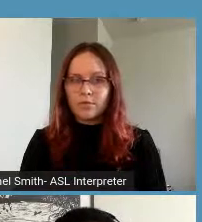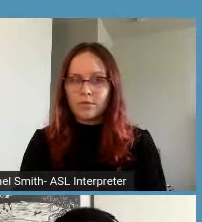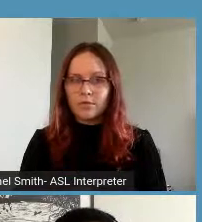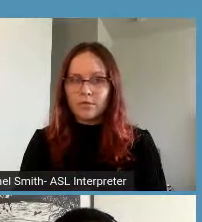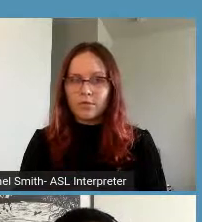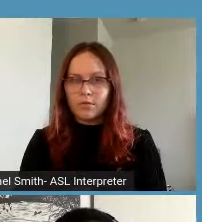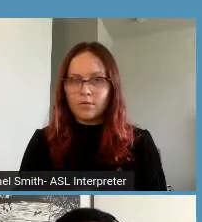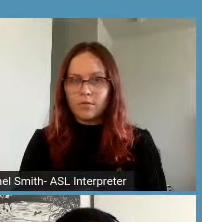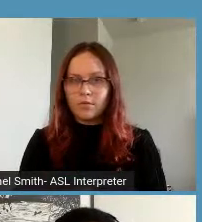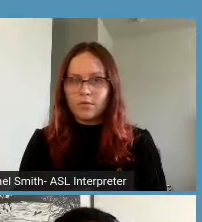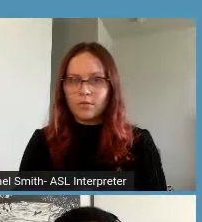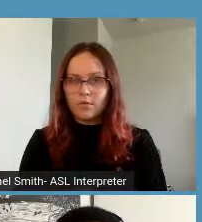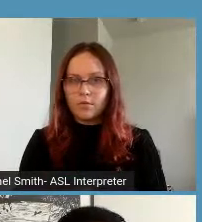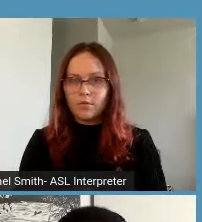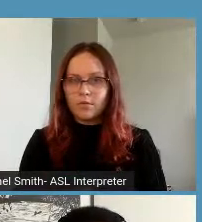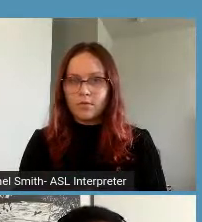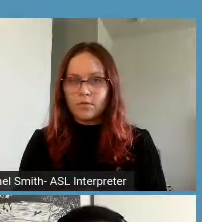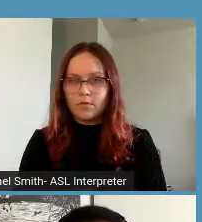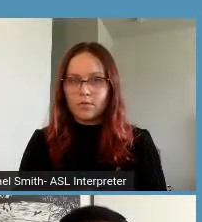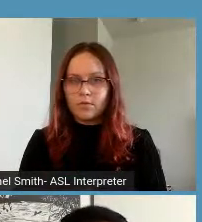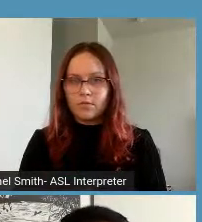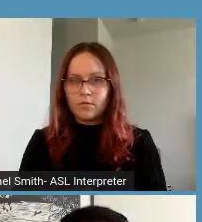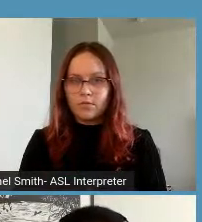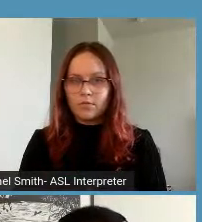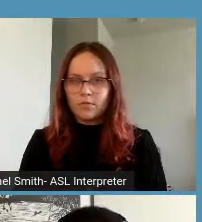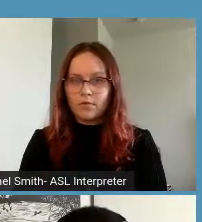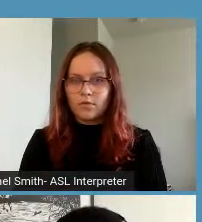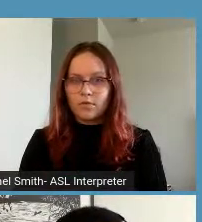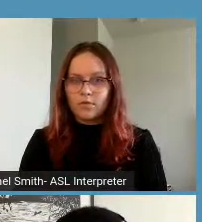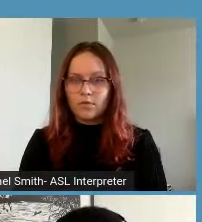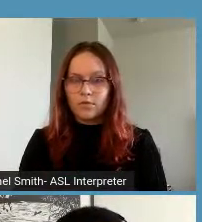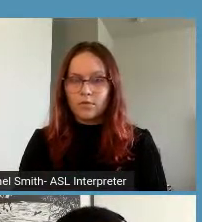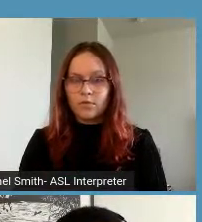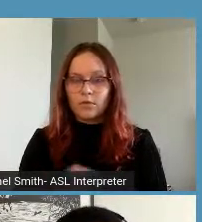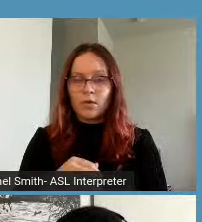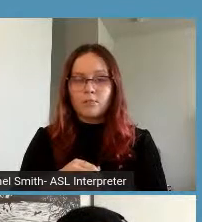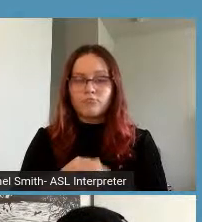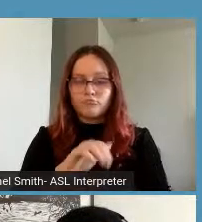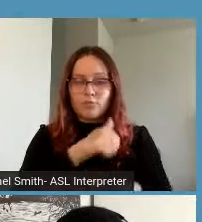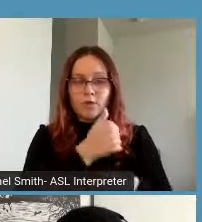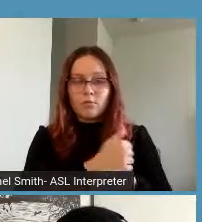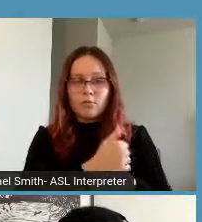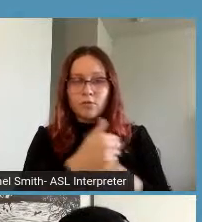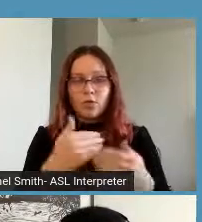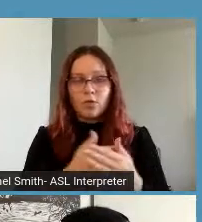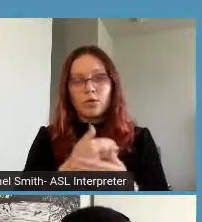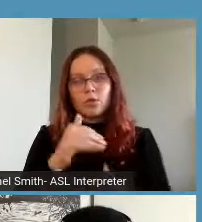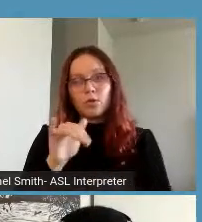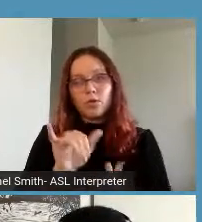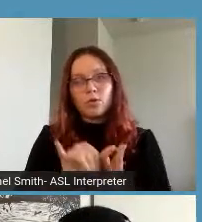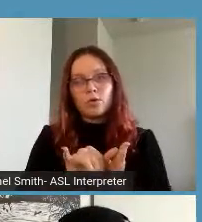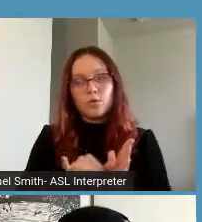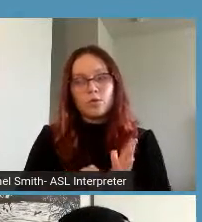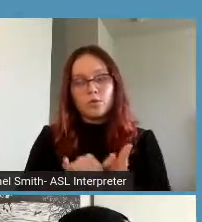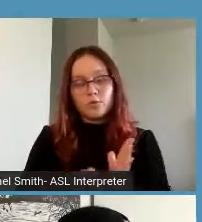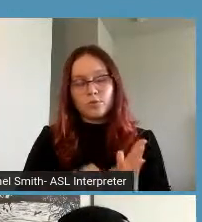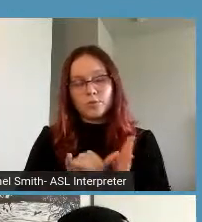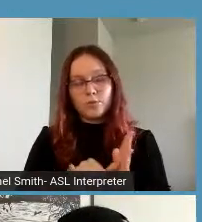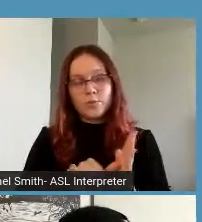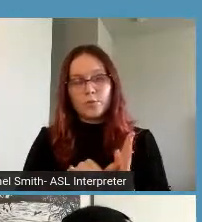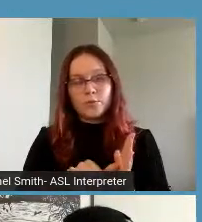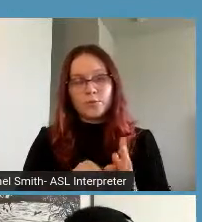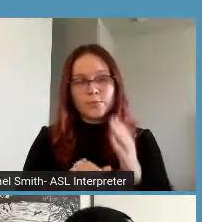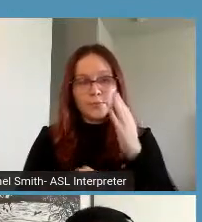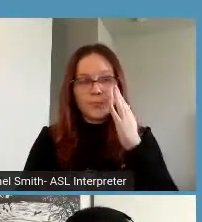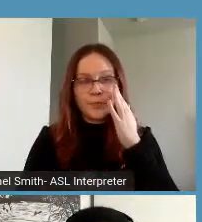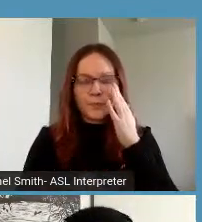decided to kind of build out a new YouTube channel with our friends from Addams, which is on the screen. This is all our partners that helped us kind